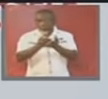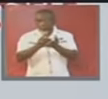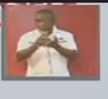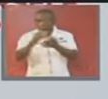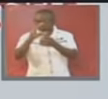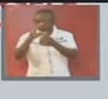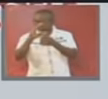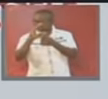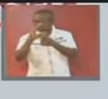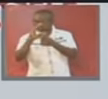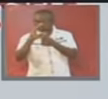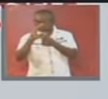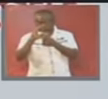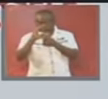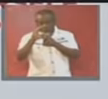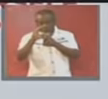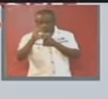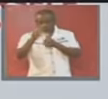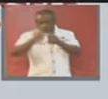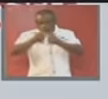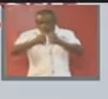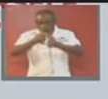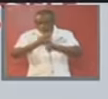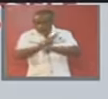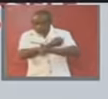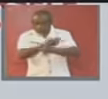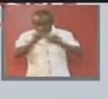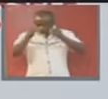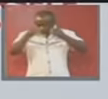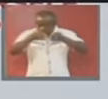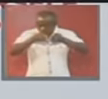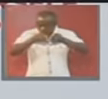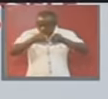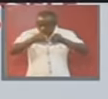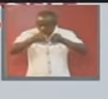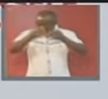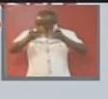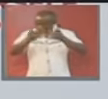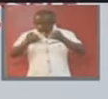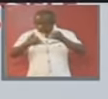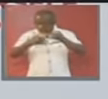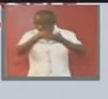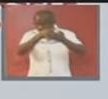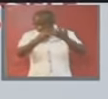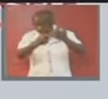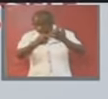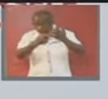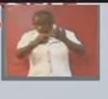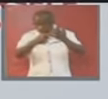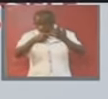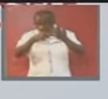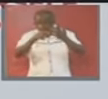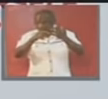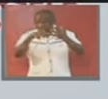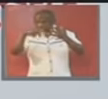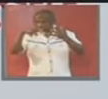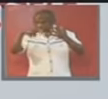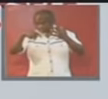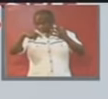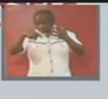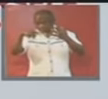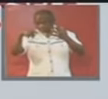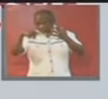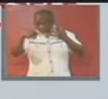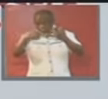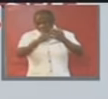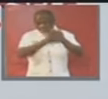for this region, which are, to date, the Pfizer vaccine, the AstraZeneca vaccine, and